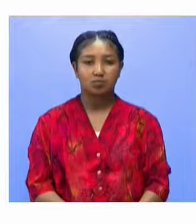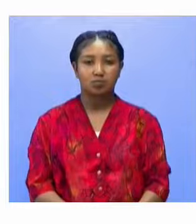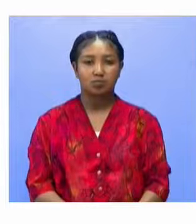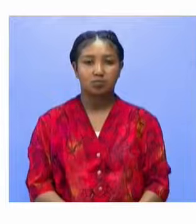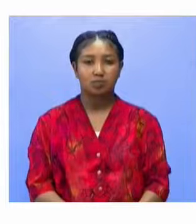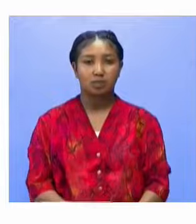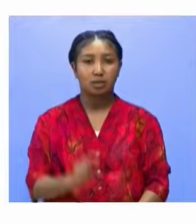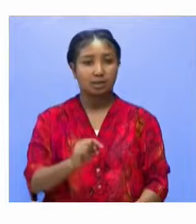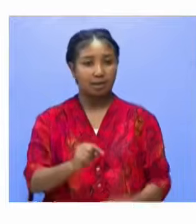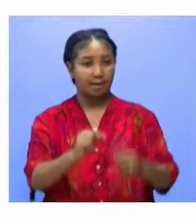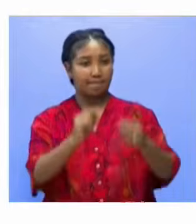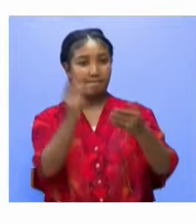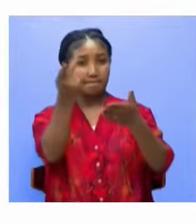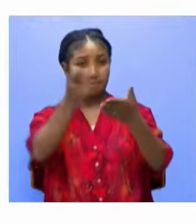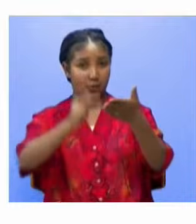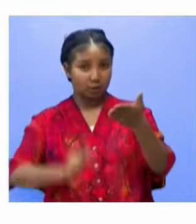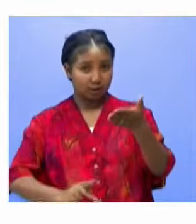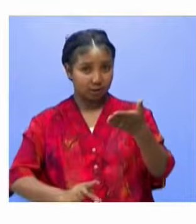the project?